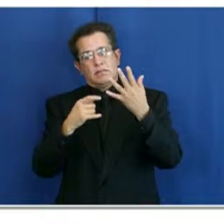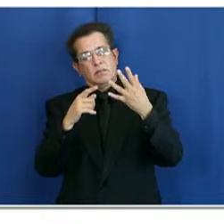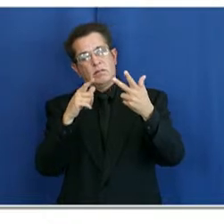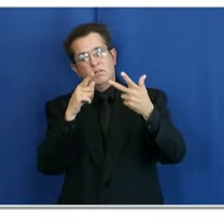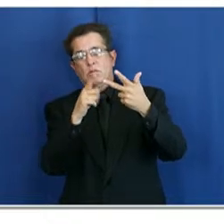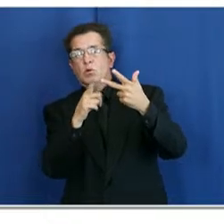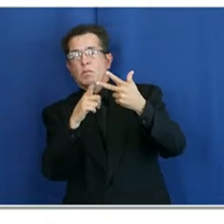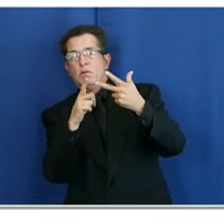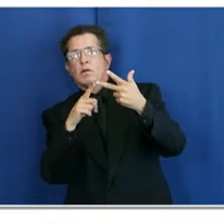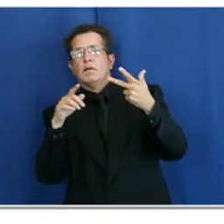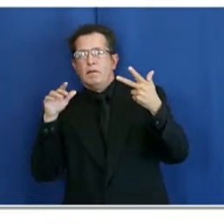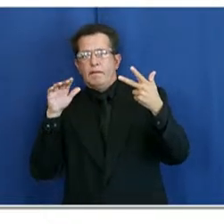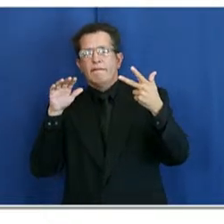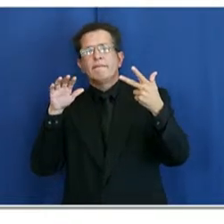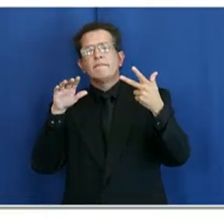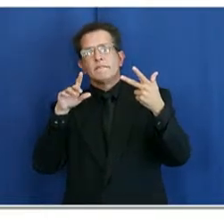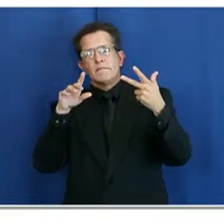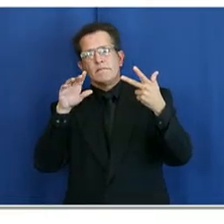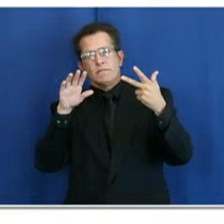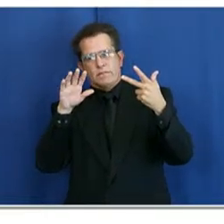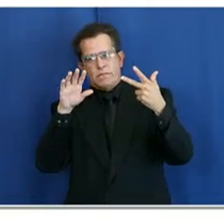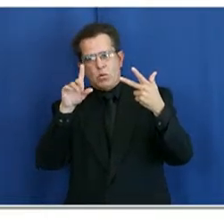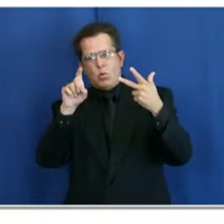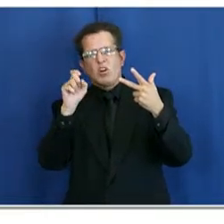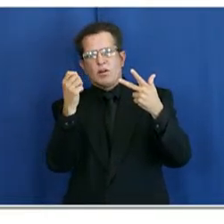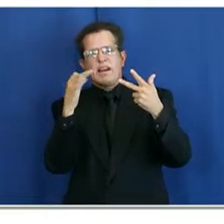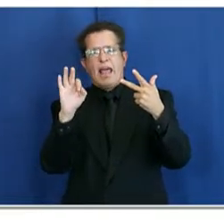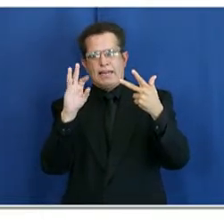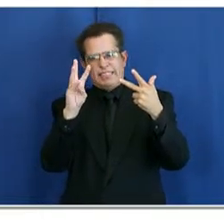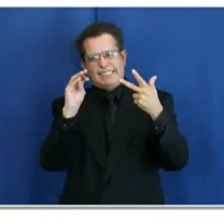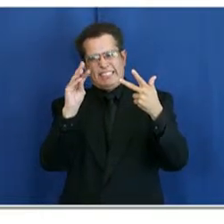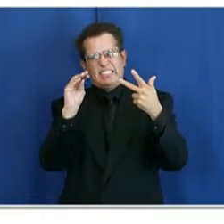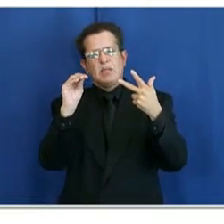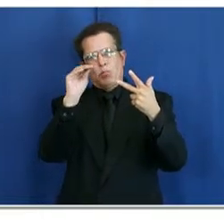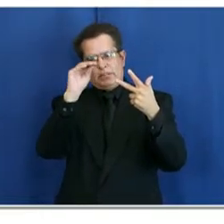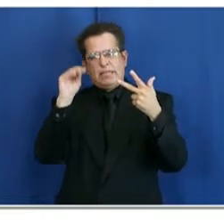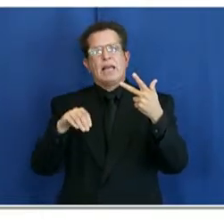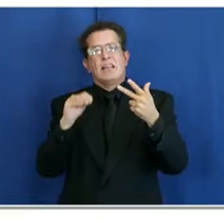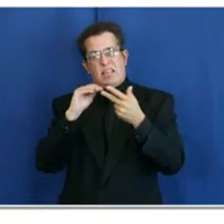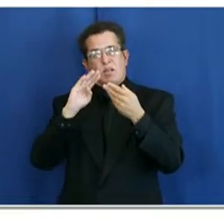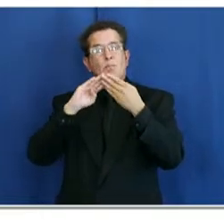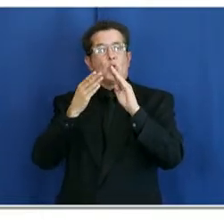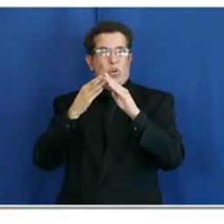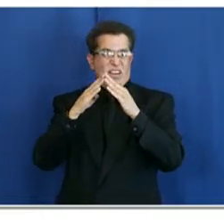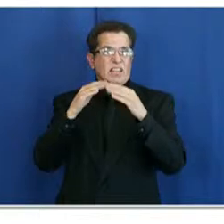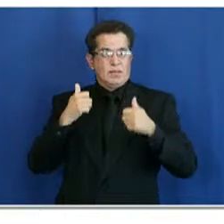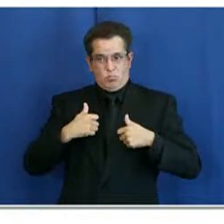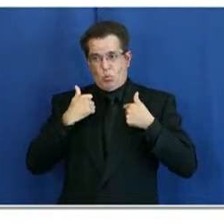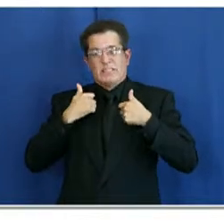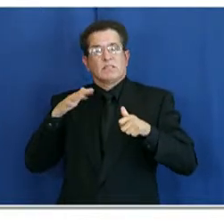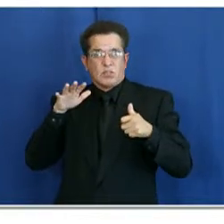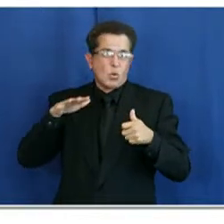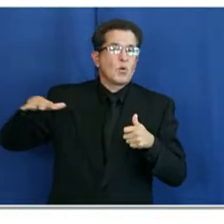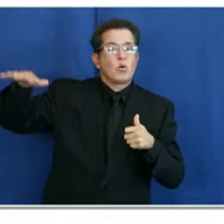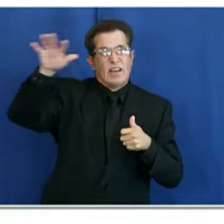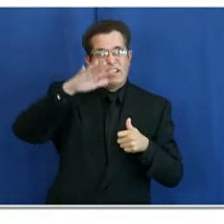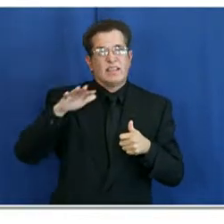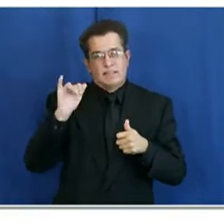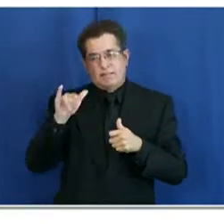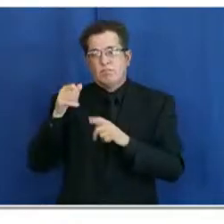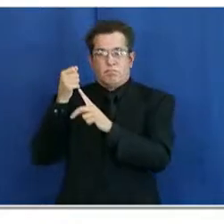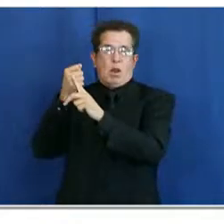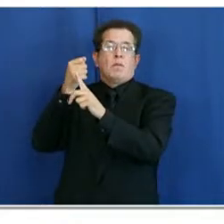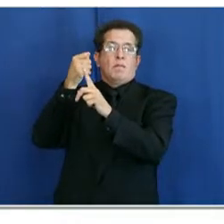60 or 50% of the 119 active outbreaks are in our community setting locations. In this next